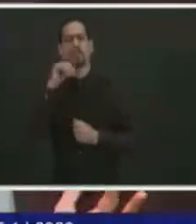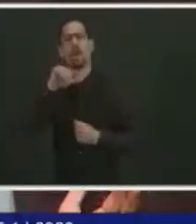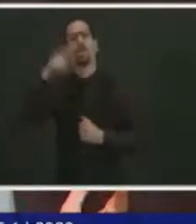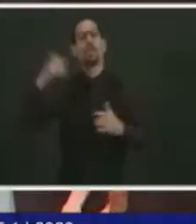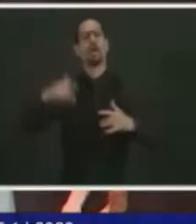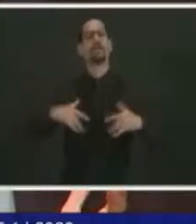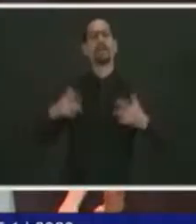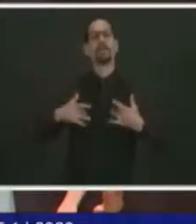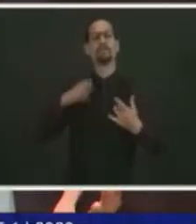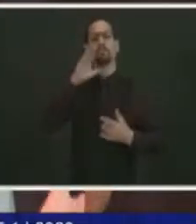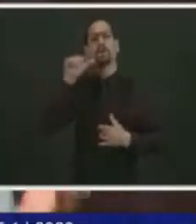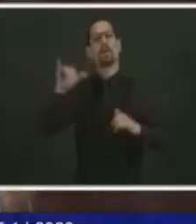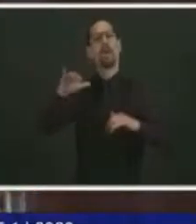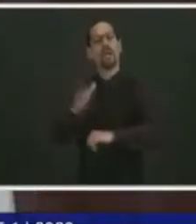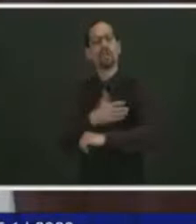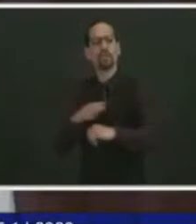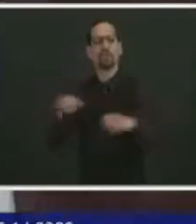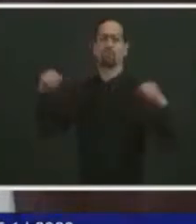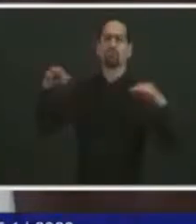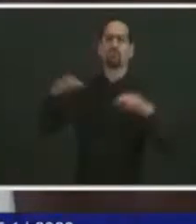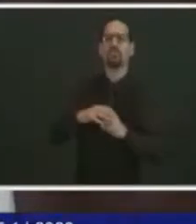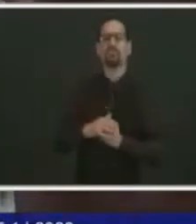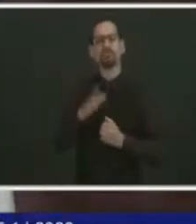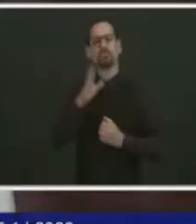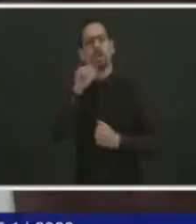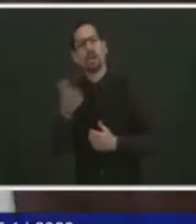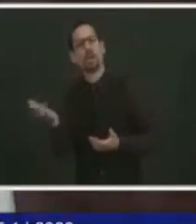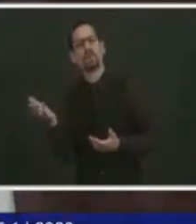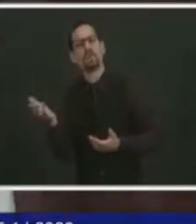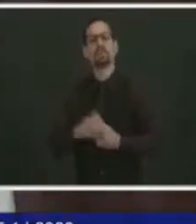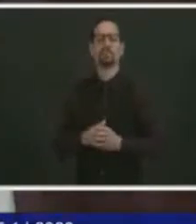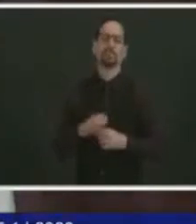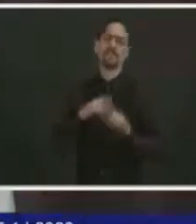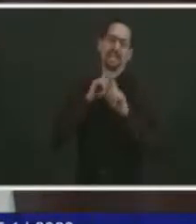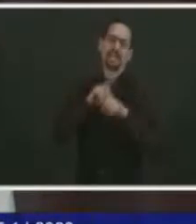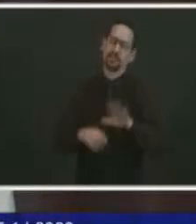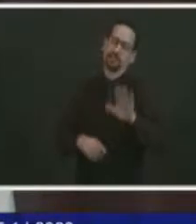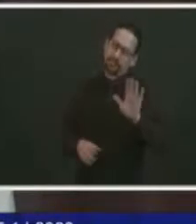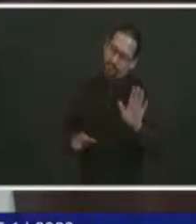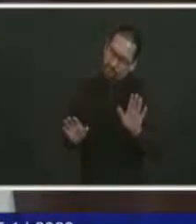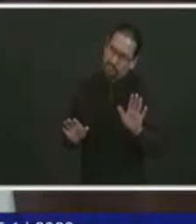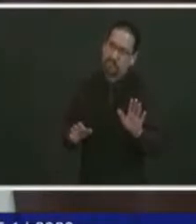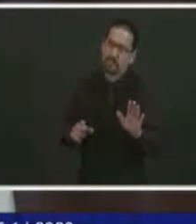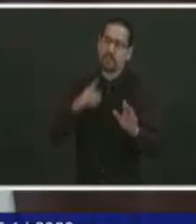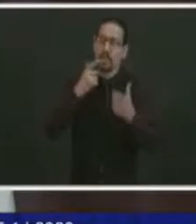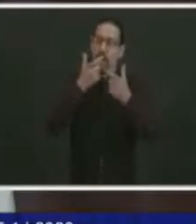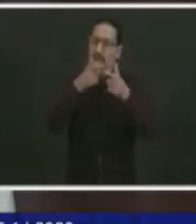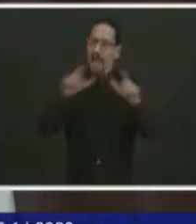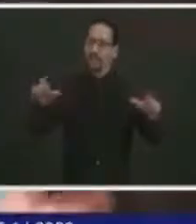group gatherings are a problem as it relates to virus containment.